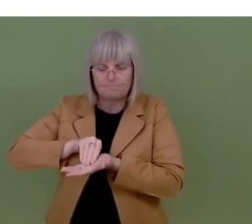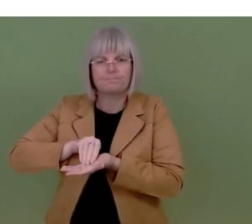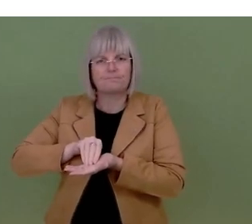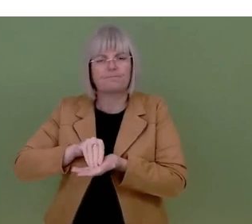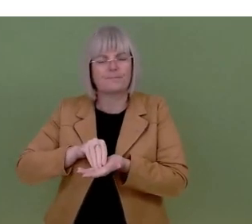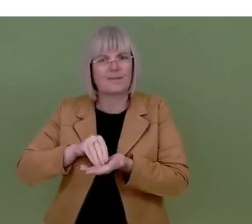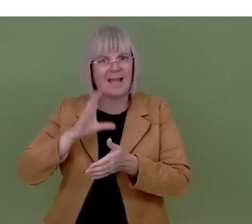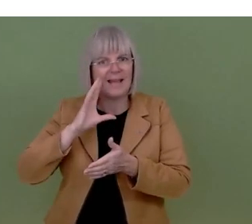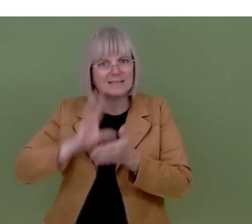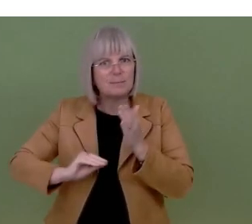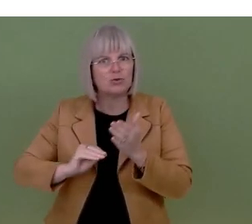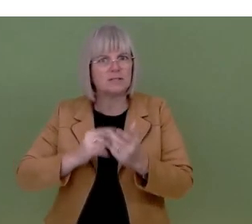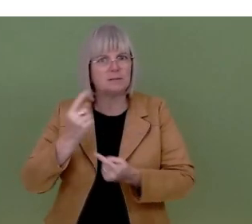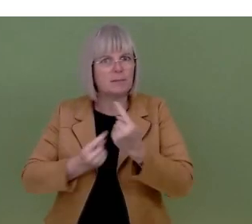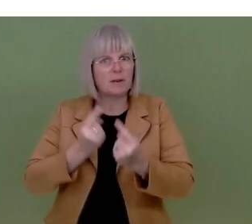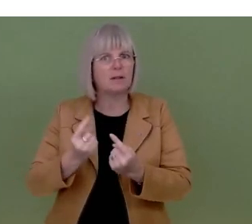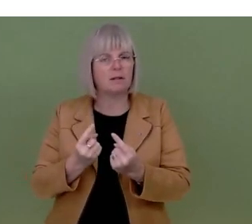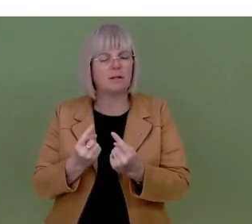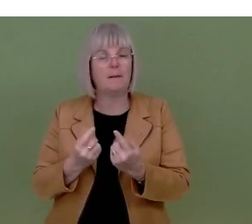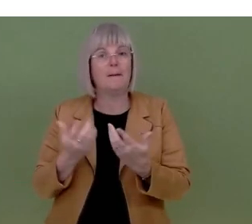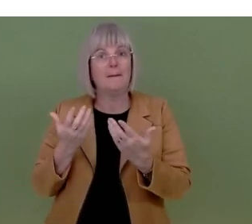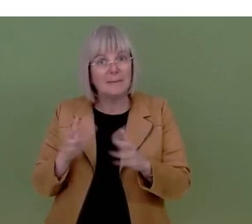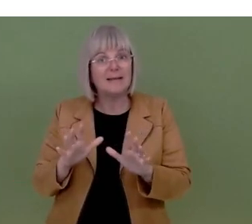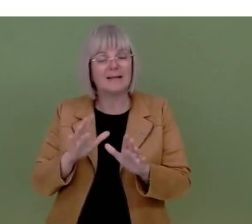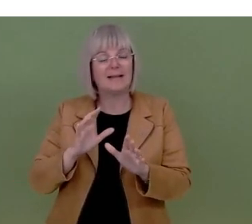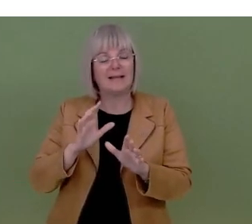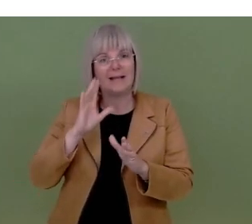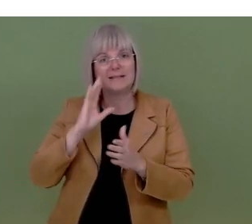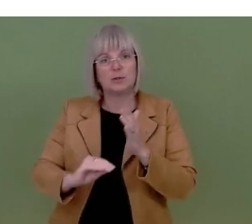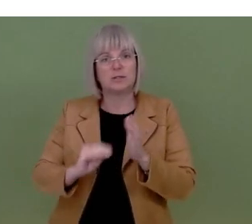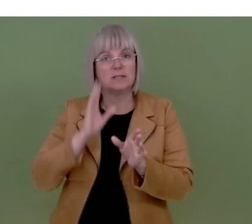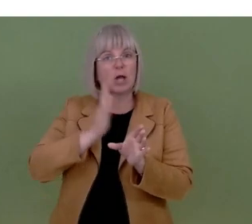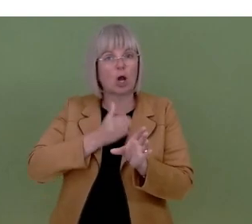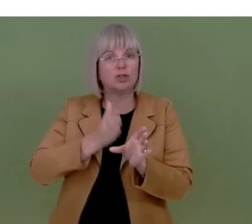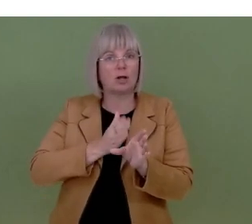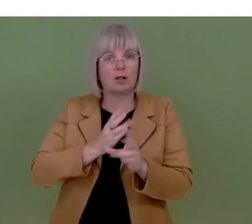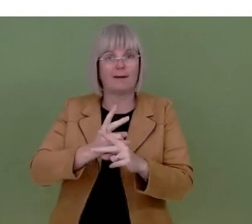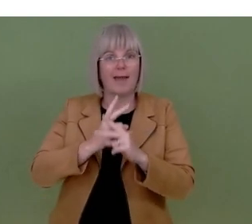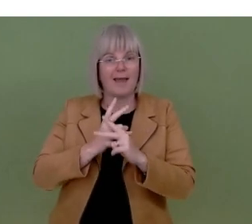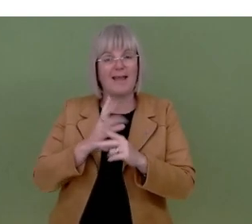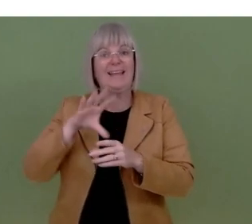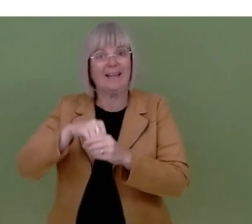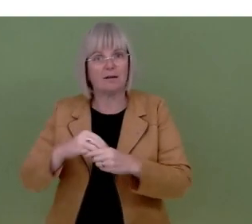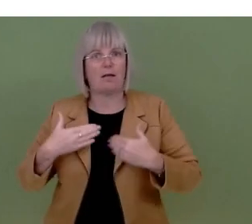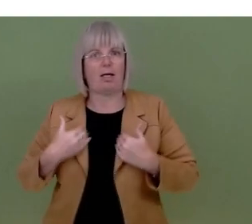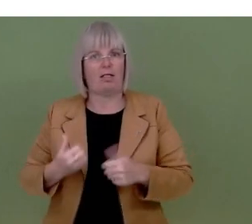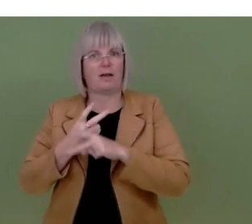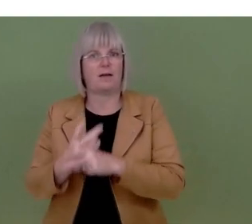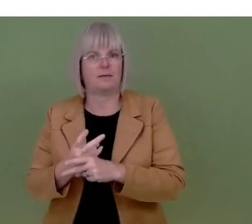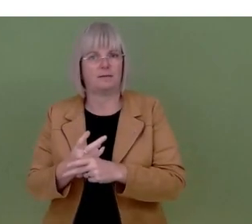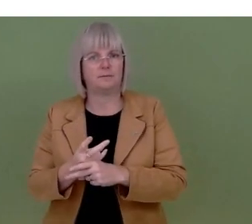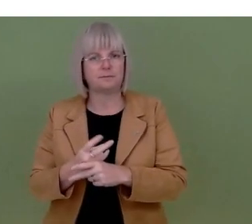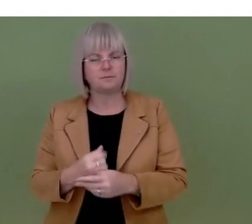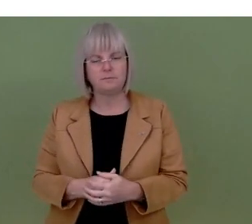actually experienced psychological practice in physical healthcare settings. So this morning's session is a conversational